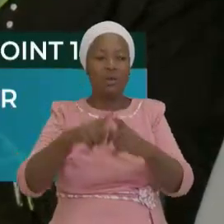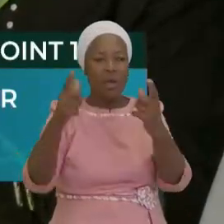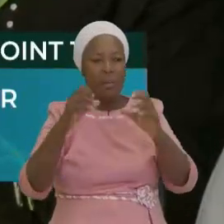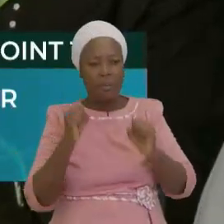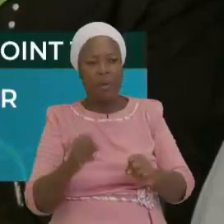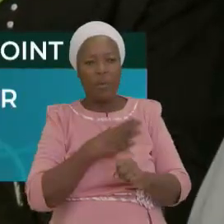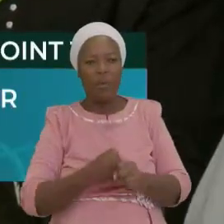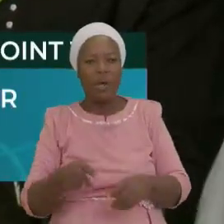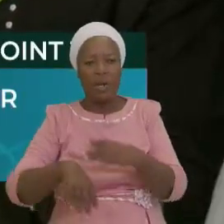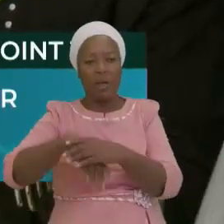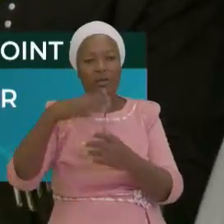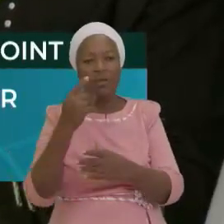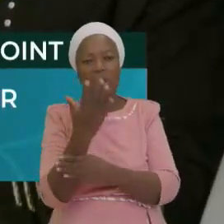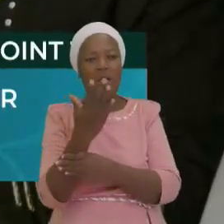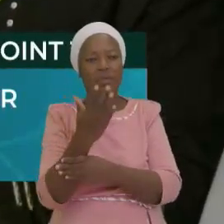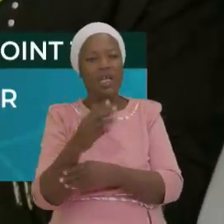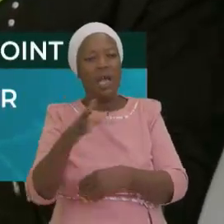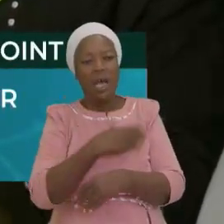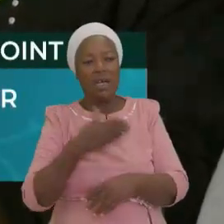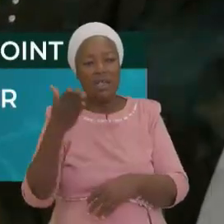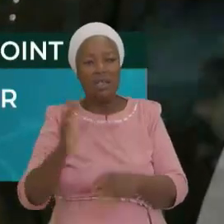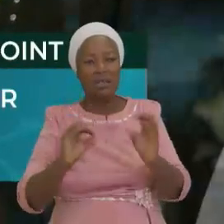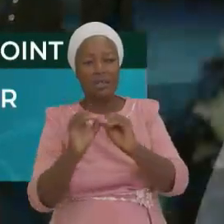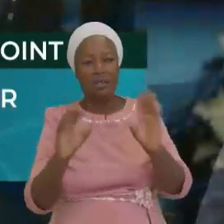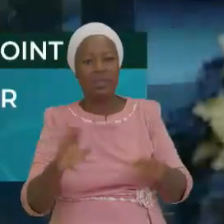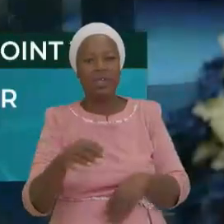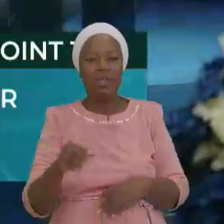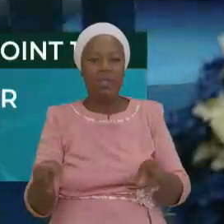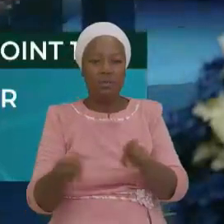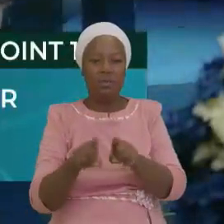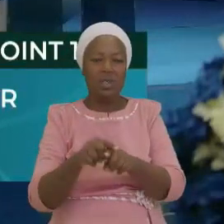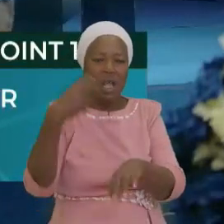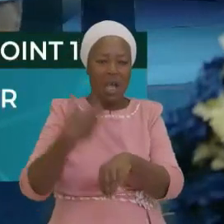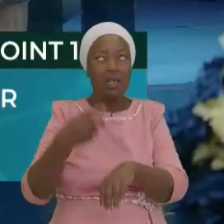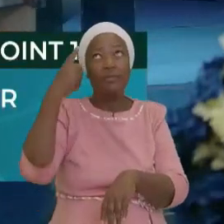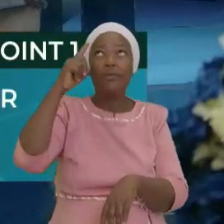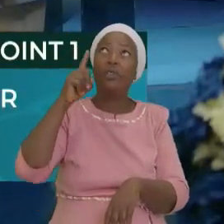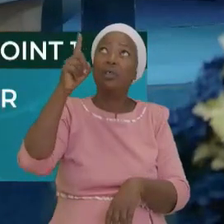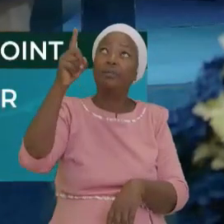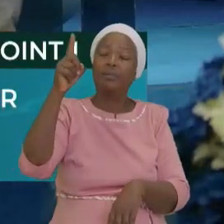out arm, and there is nothing too hard for thee.